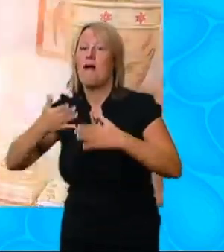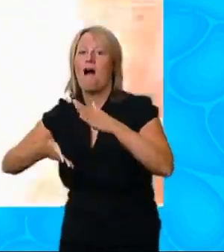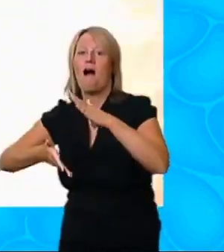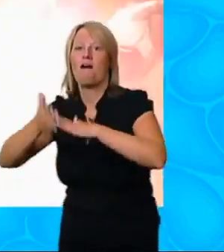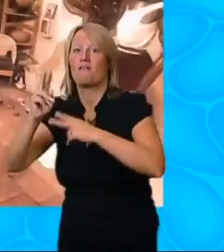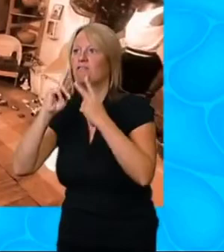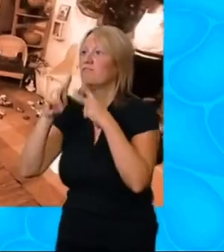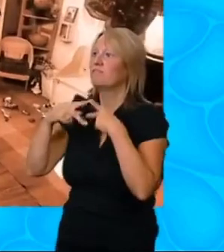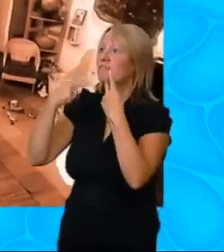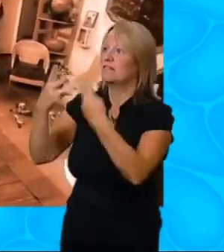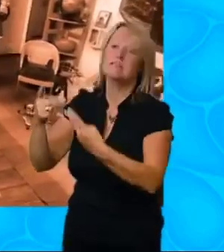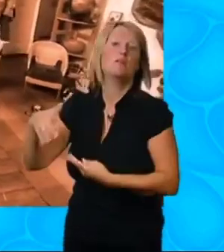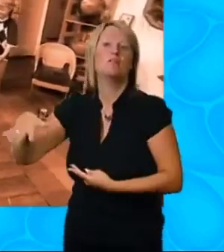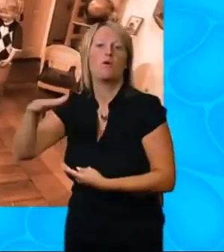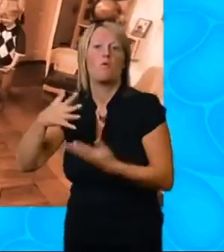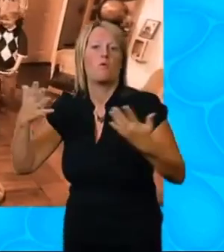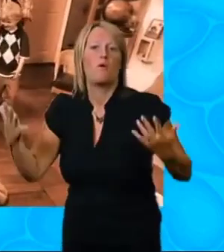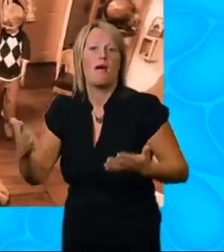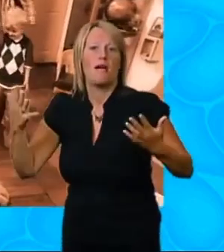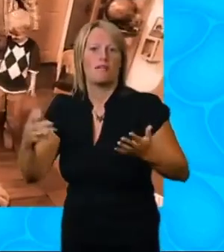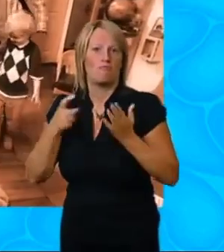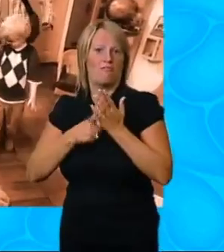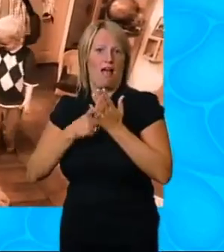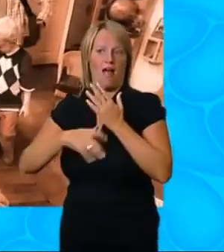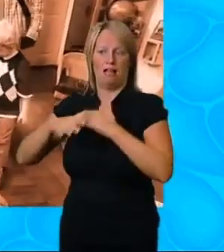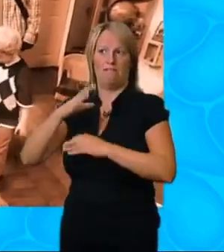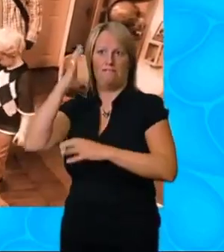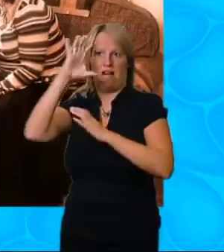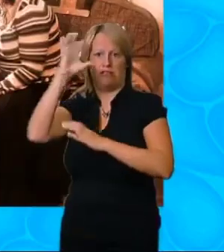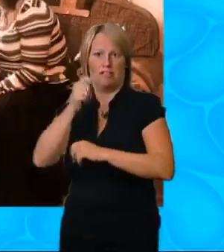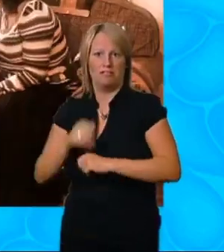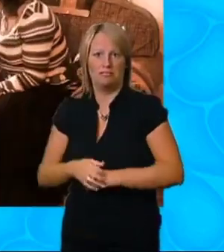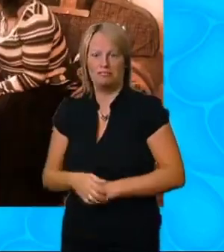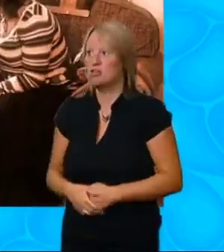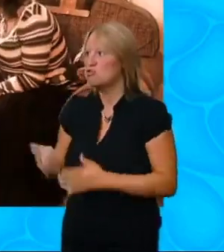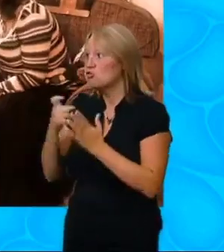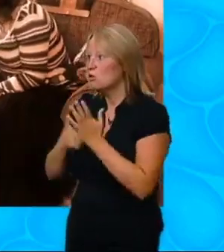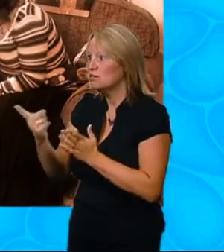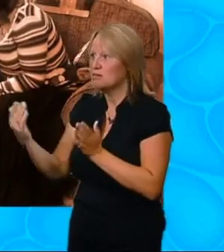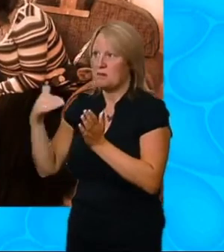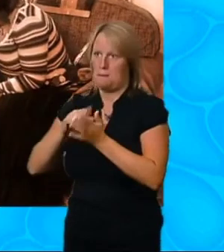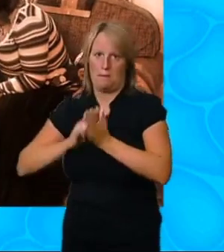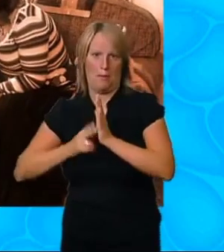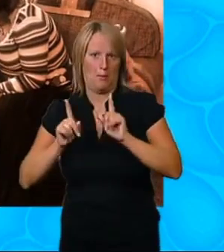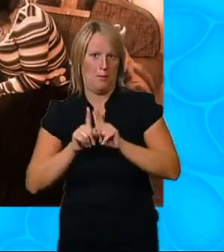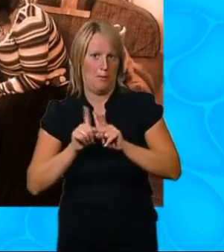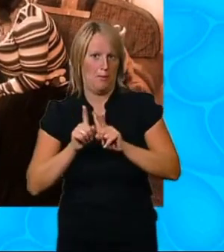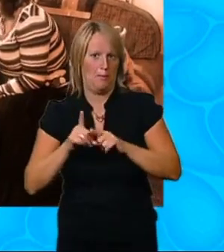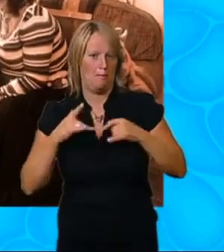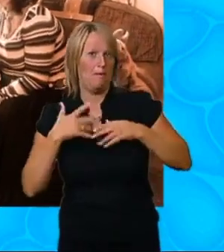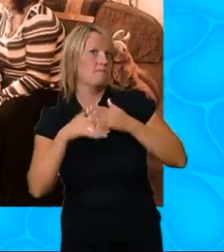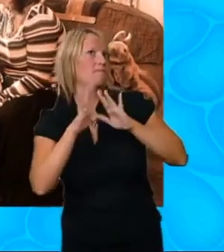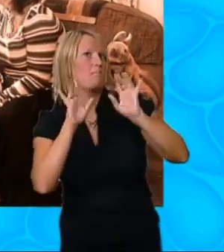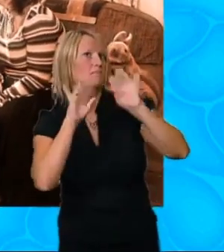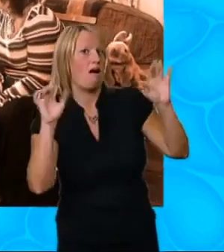firefighter because we were off to visit the Riversea Fingal Fire Station. Rudy had exciting plans too. He was going to be